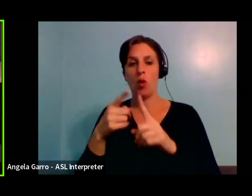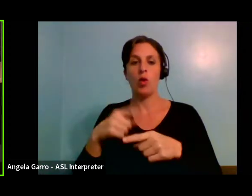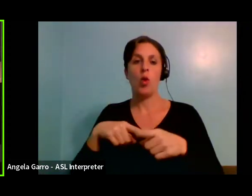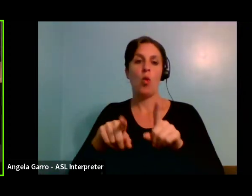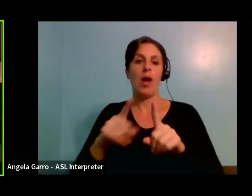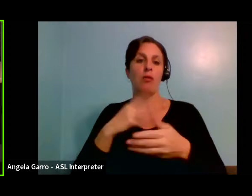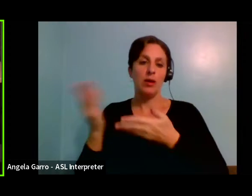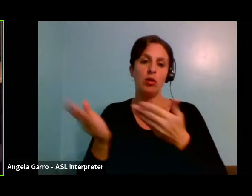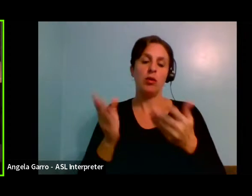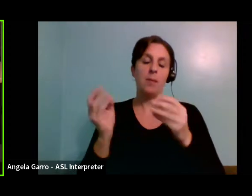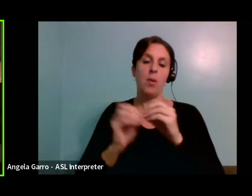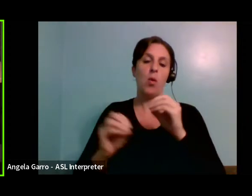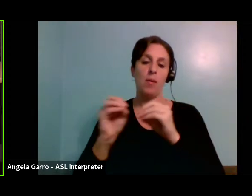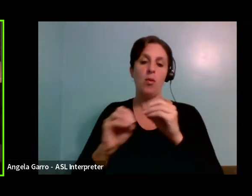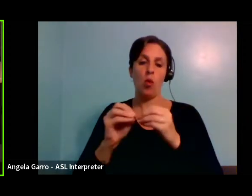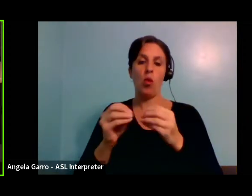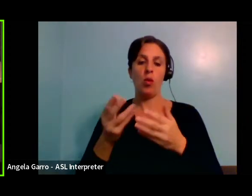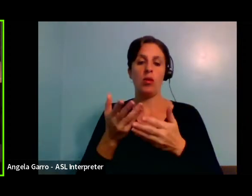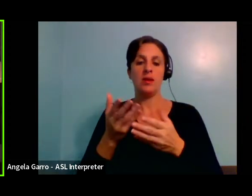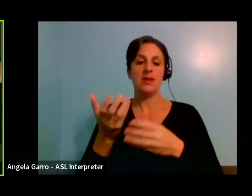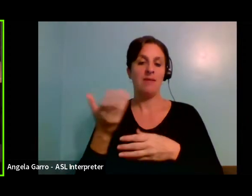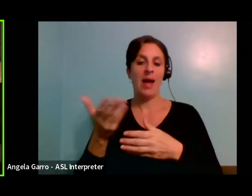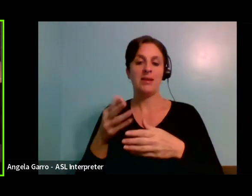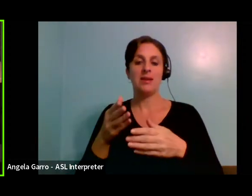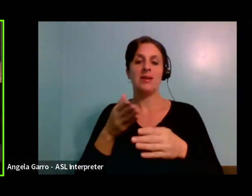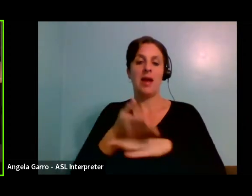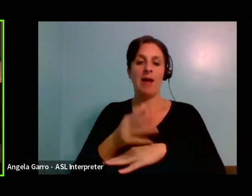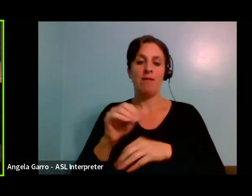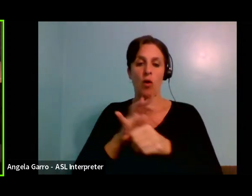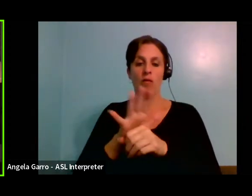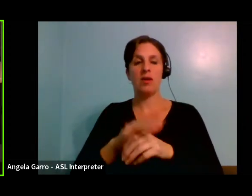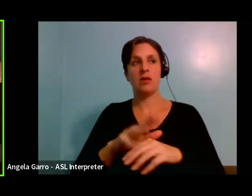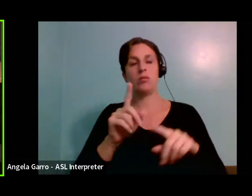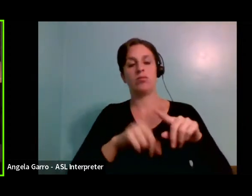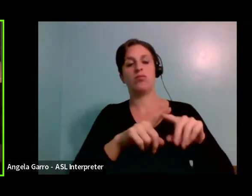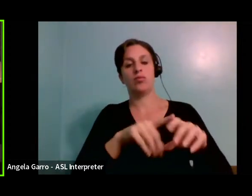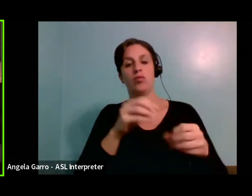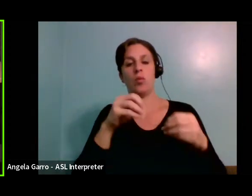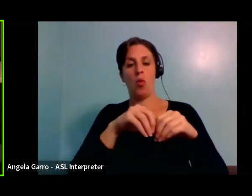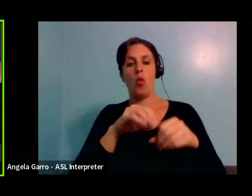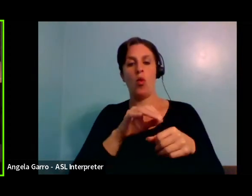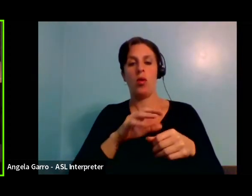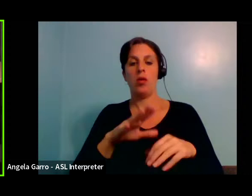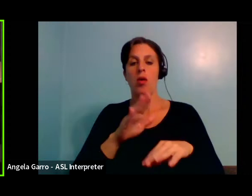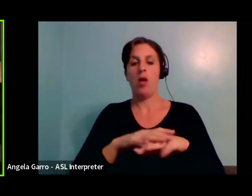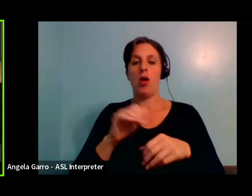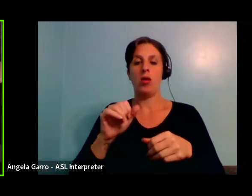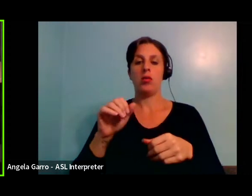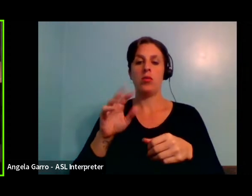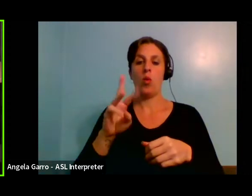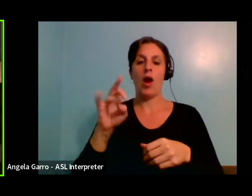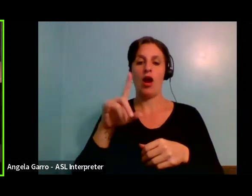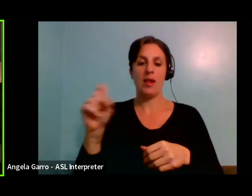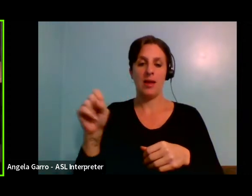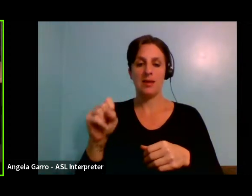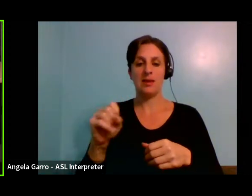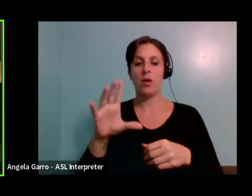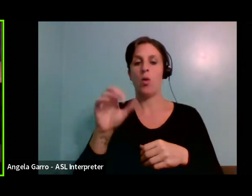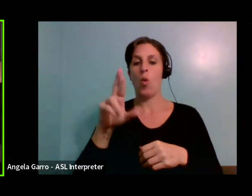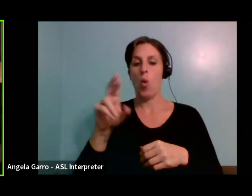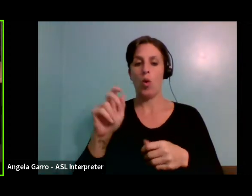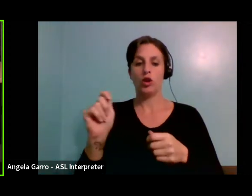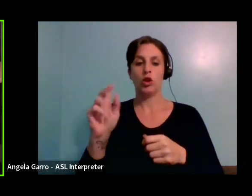devices post-COVID. It's putting more and more strain on our wireless access points. Core switches, and